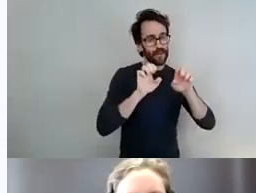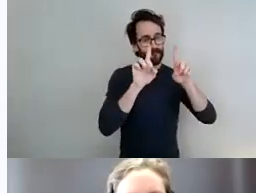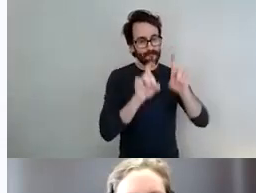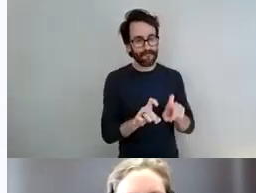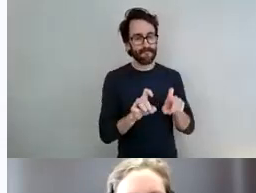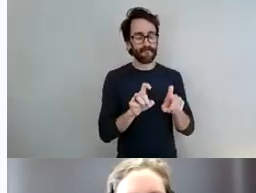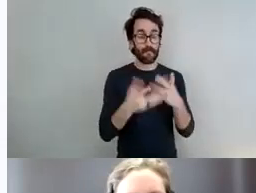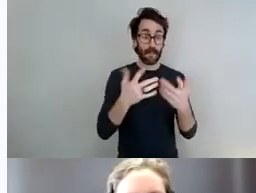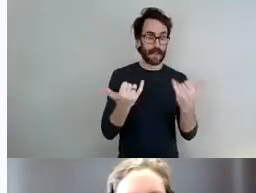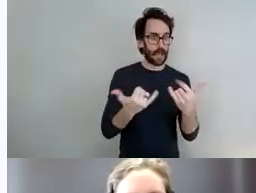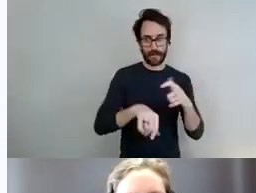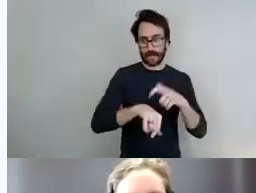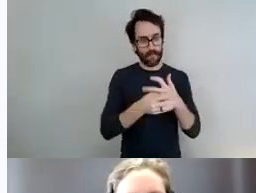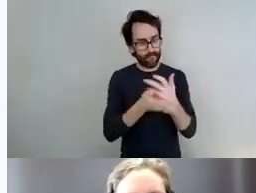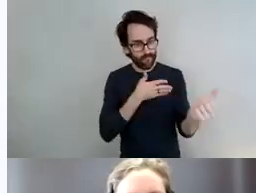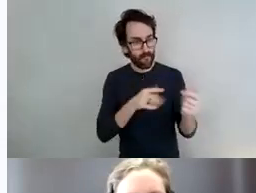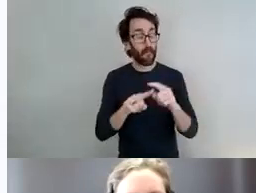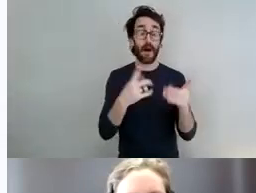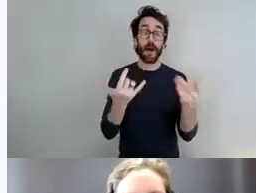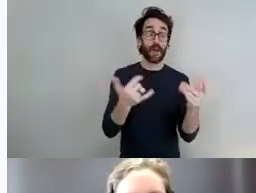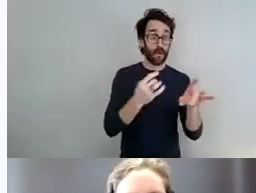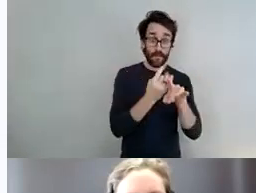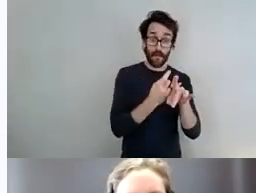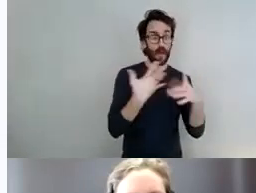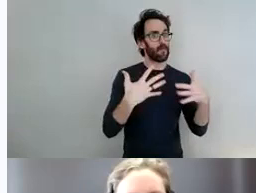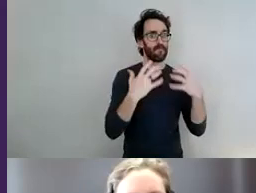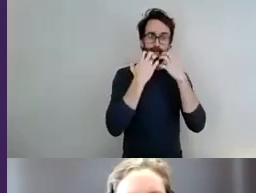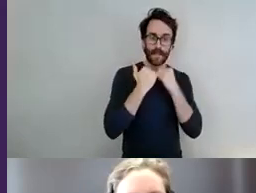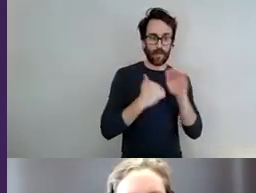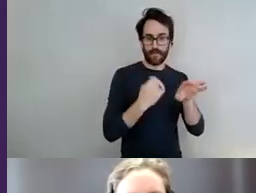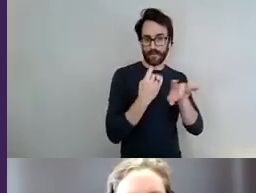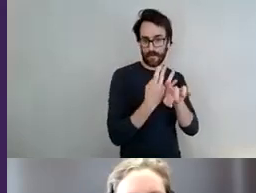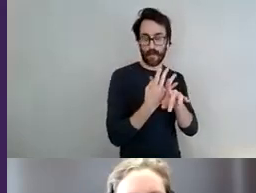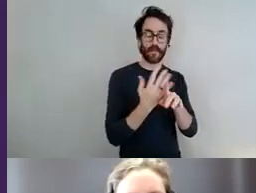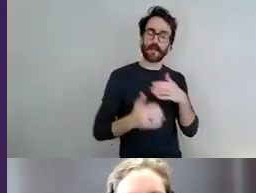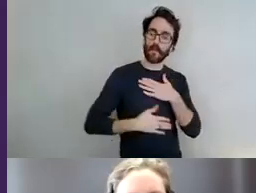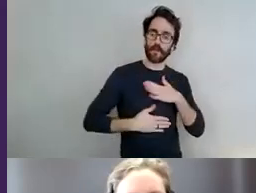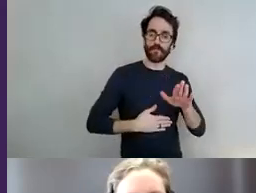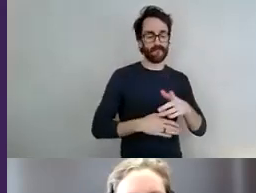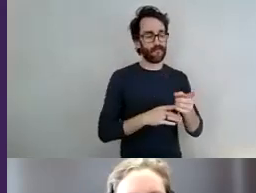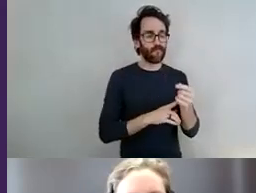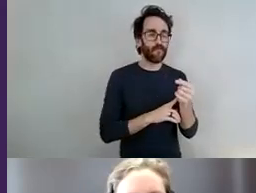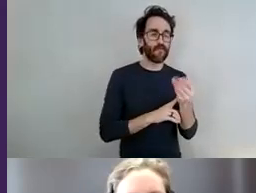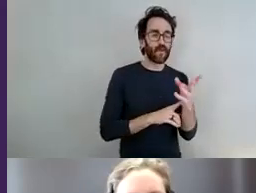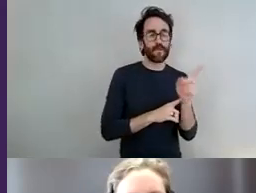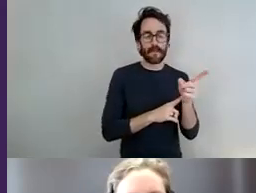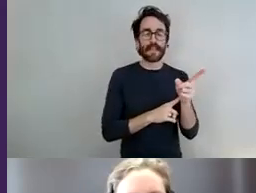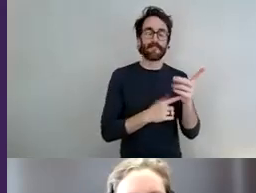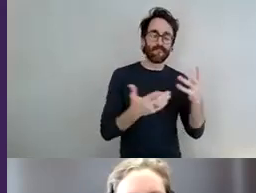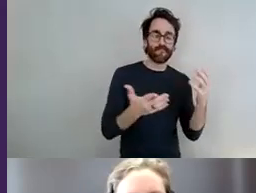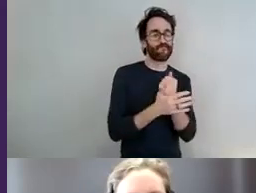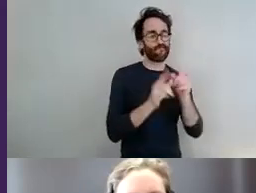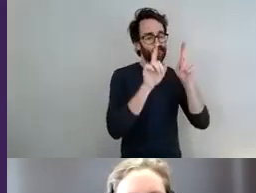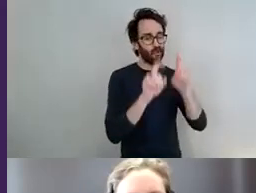now. Your feedback is important, so we'd appreciate you taking a couple minutes to do that. And you can always contact our office, the